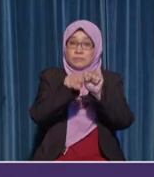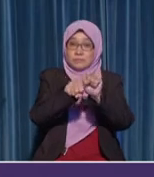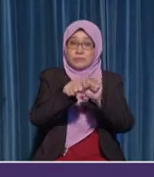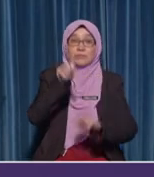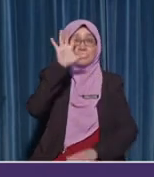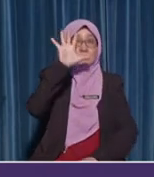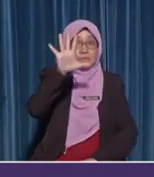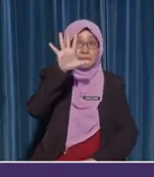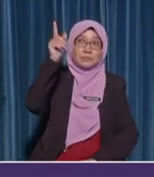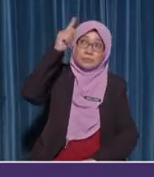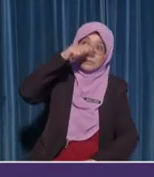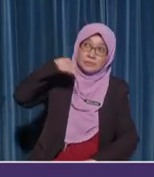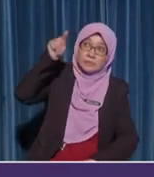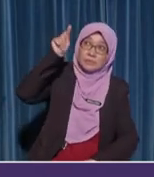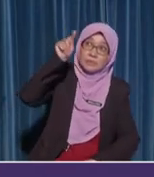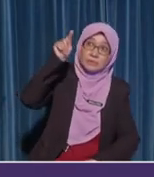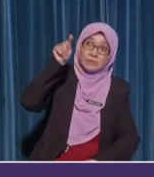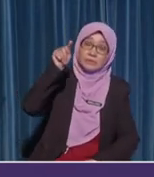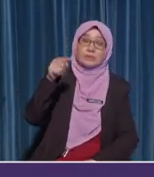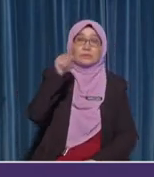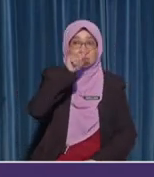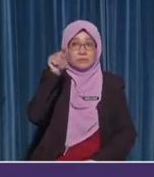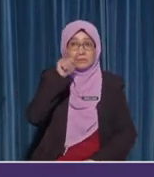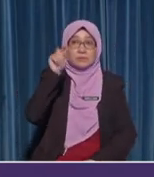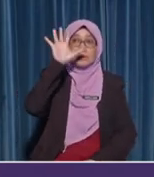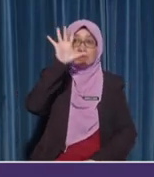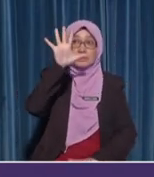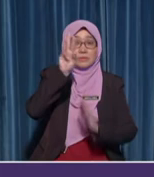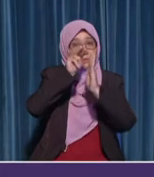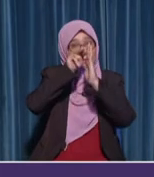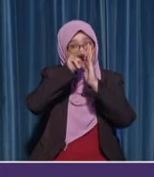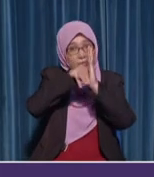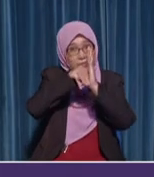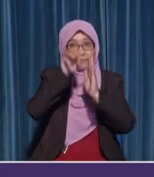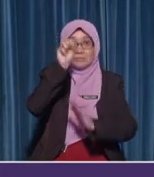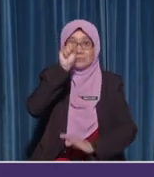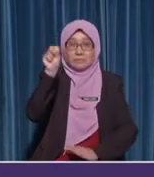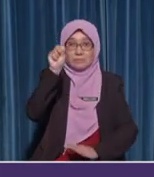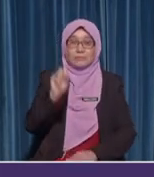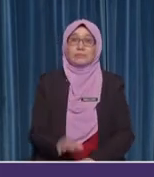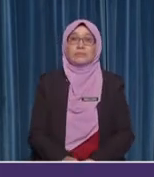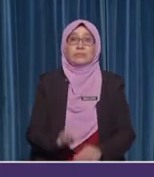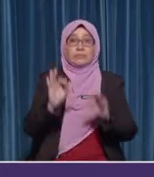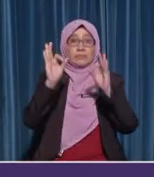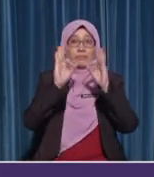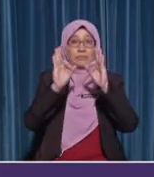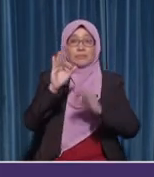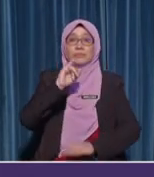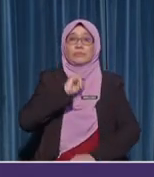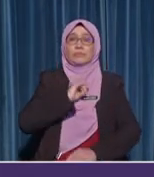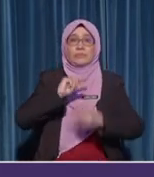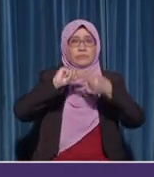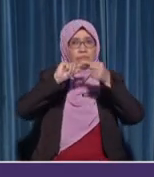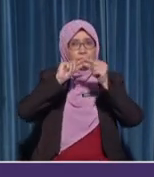5 minutes. If I change the question how many